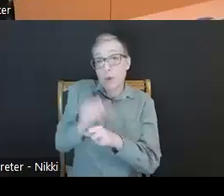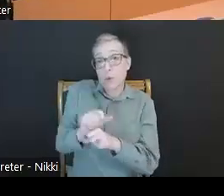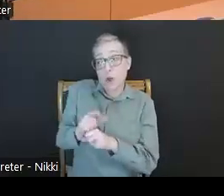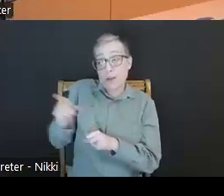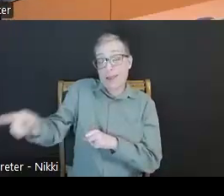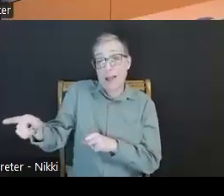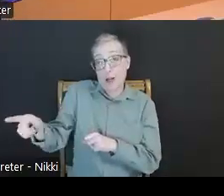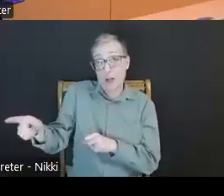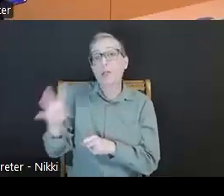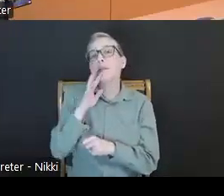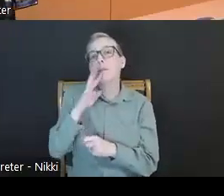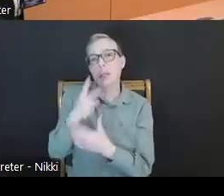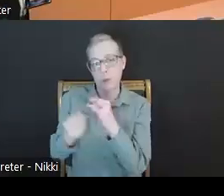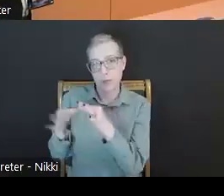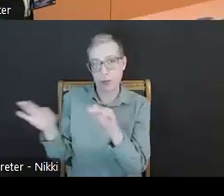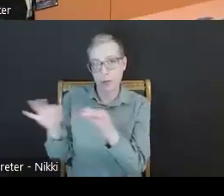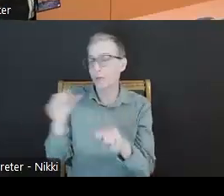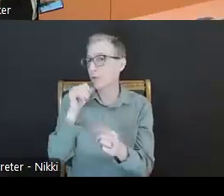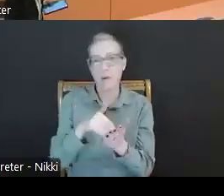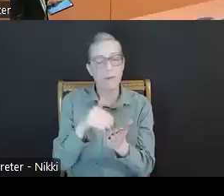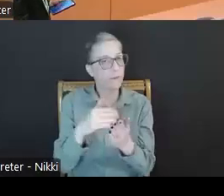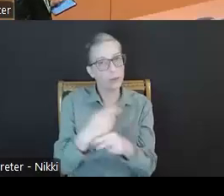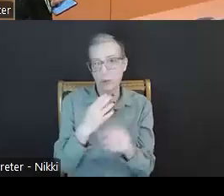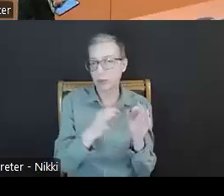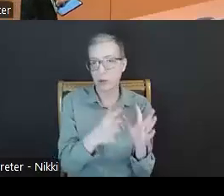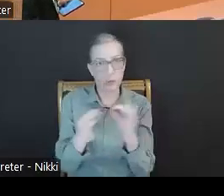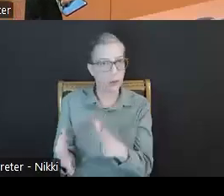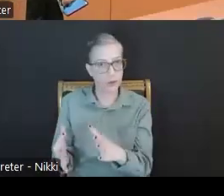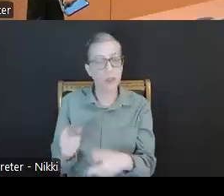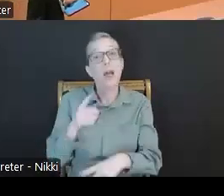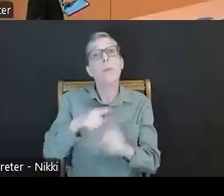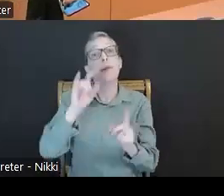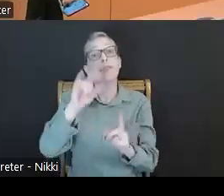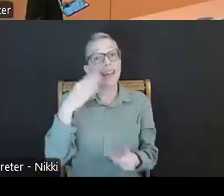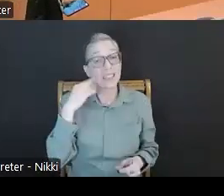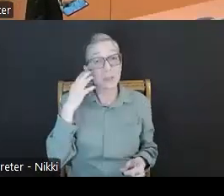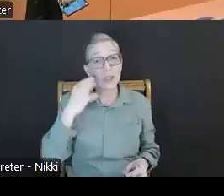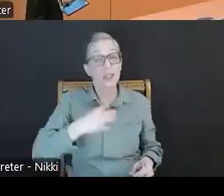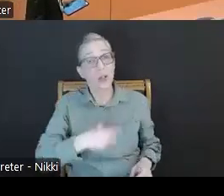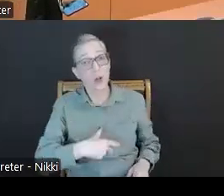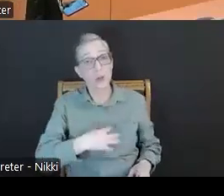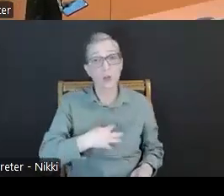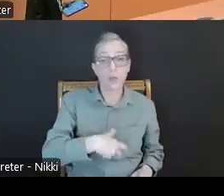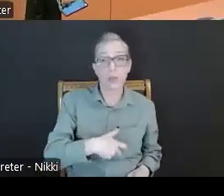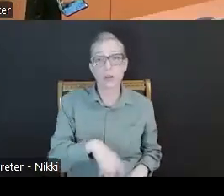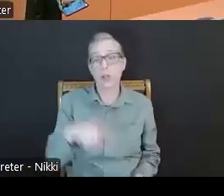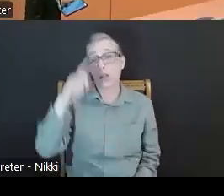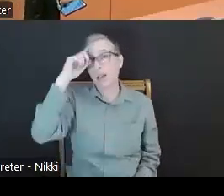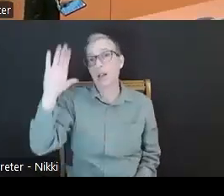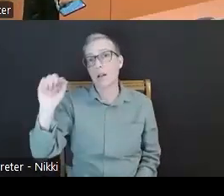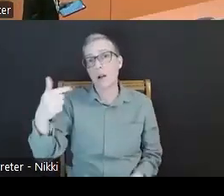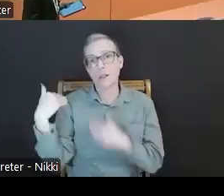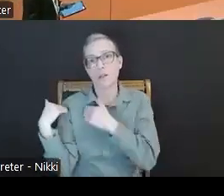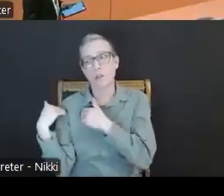services. However, that experience of having to code switch, that cognitive load, the vicarious trauma has been something that I